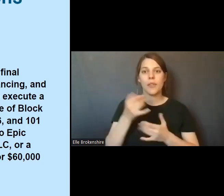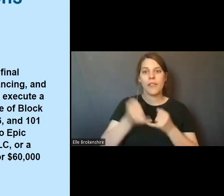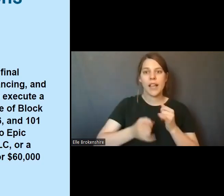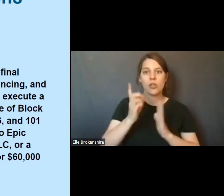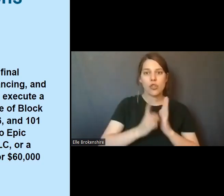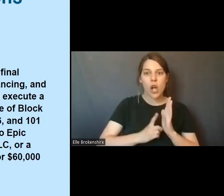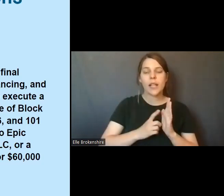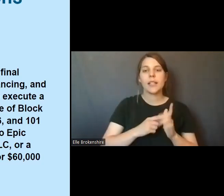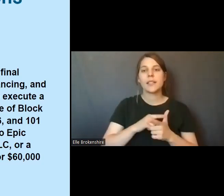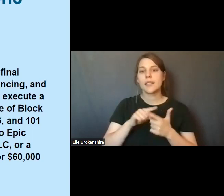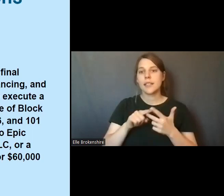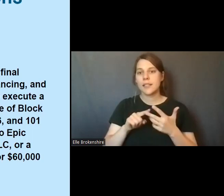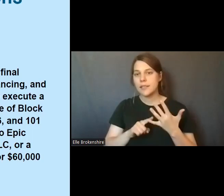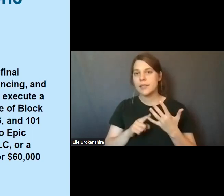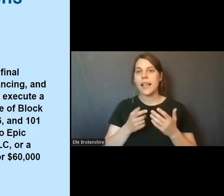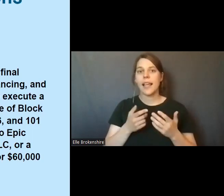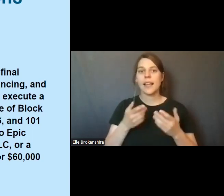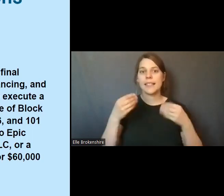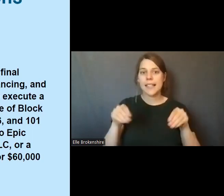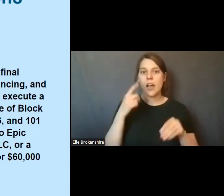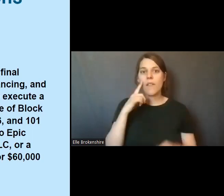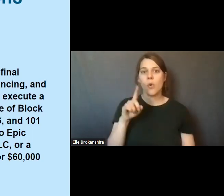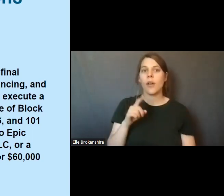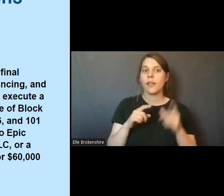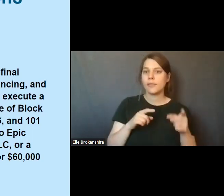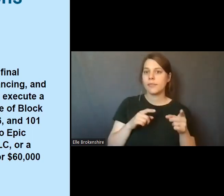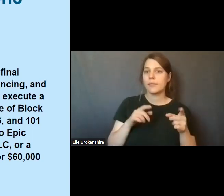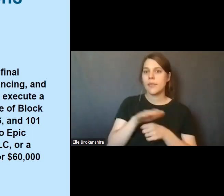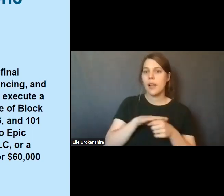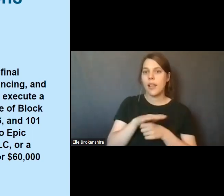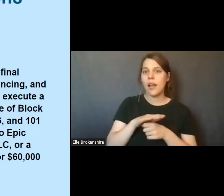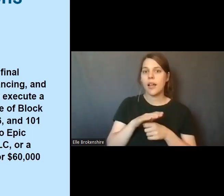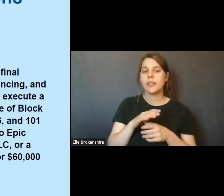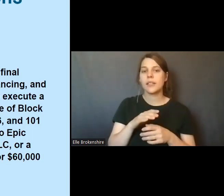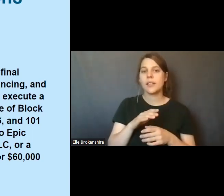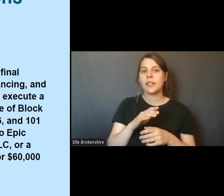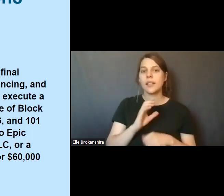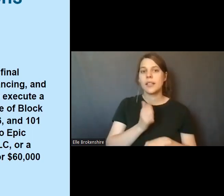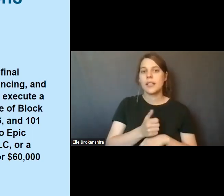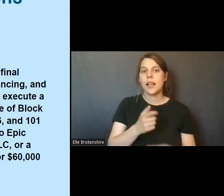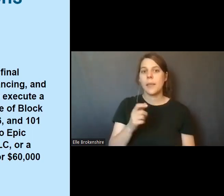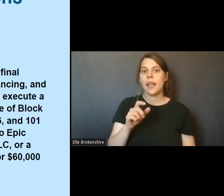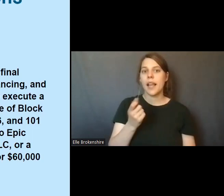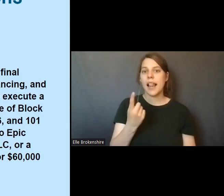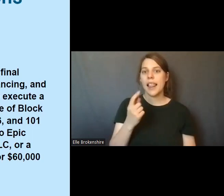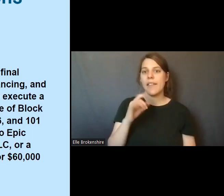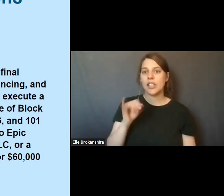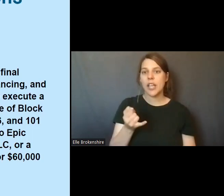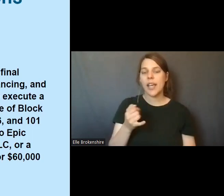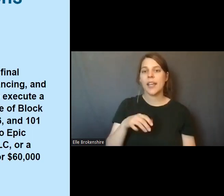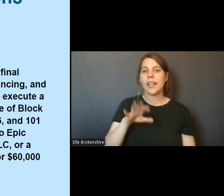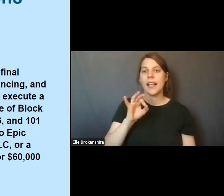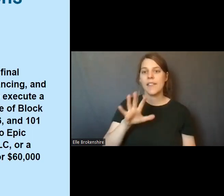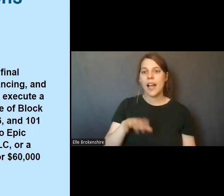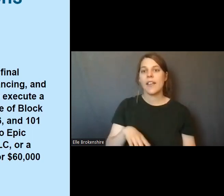deed for the sale of 23 Miltonberger and adjacent lots located at Block 11, lots 95,